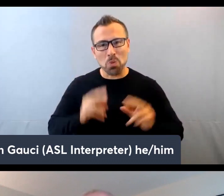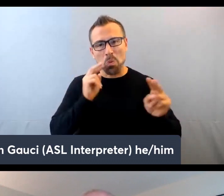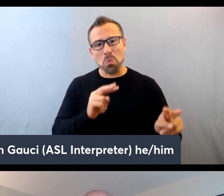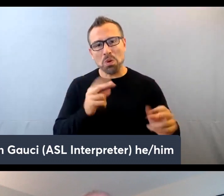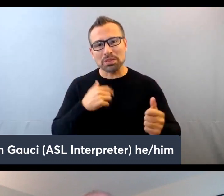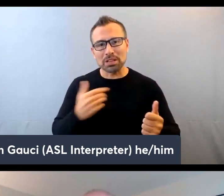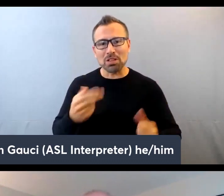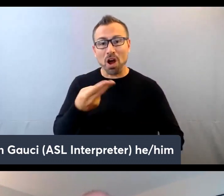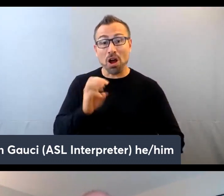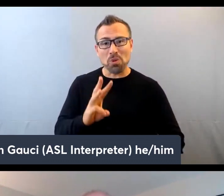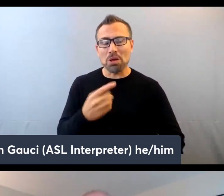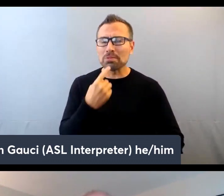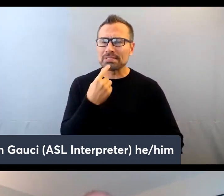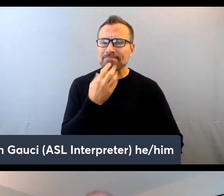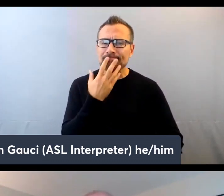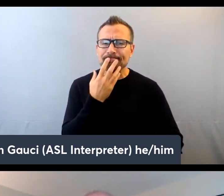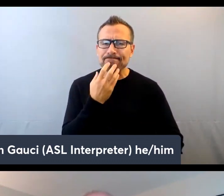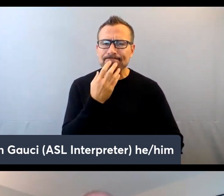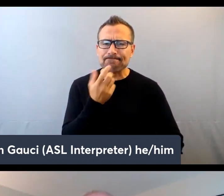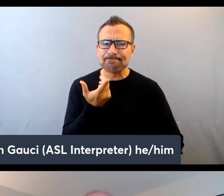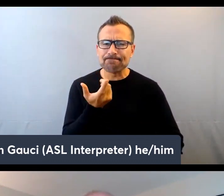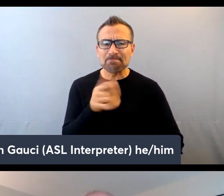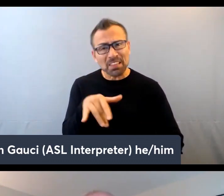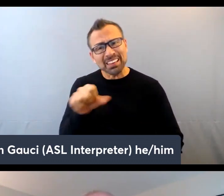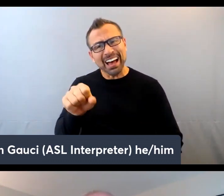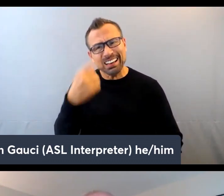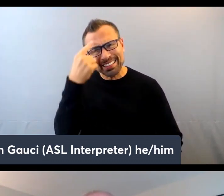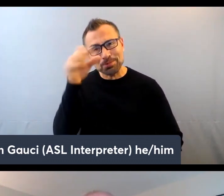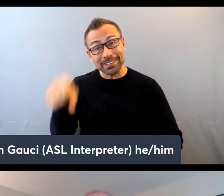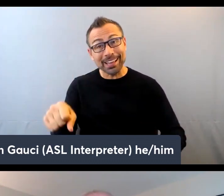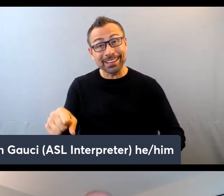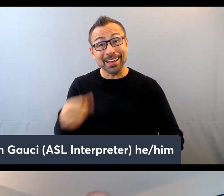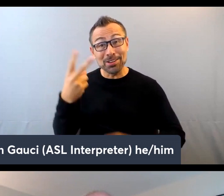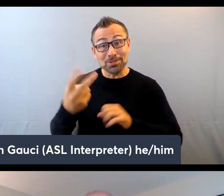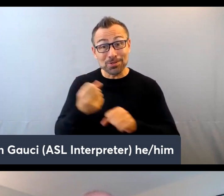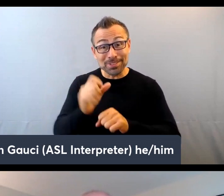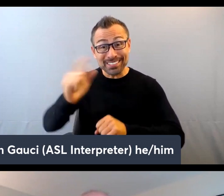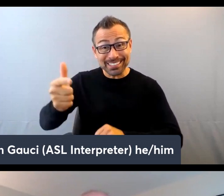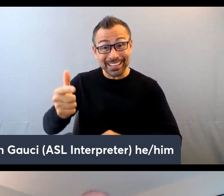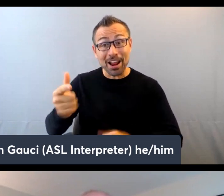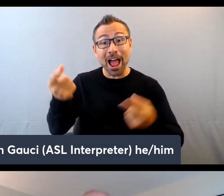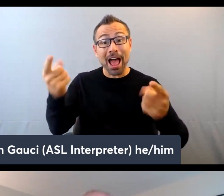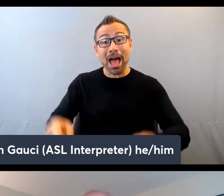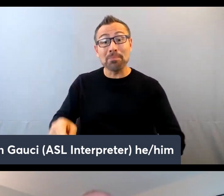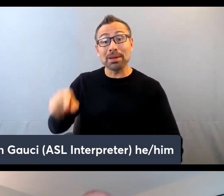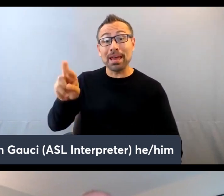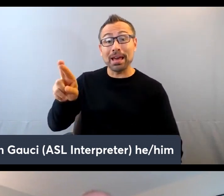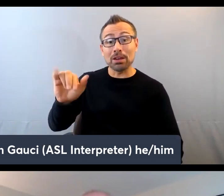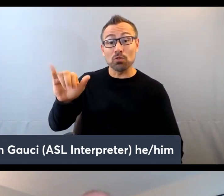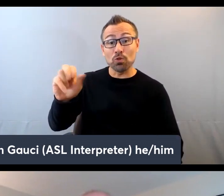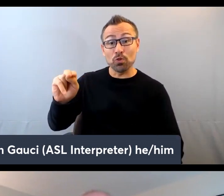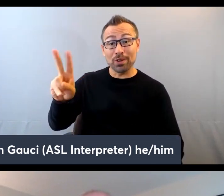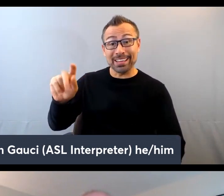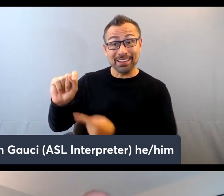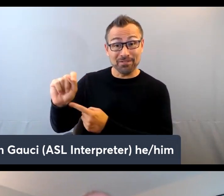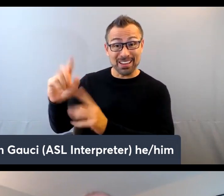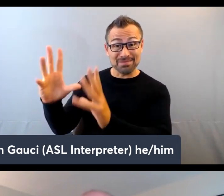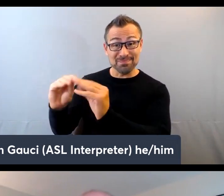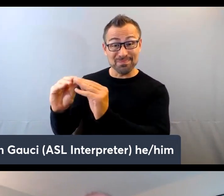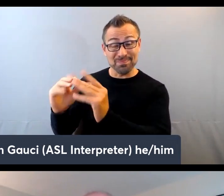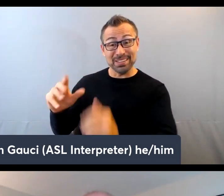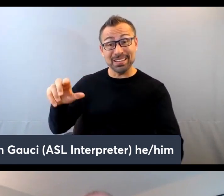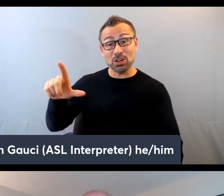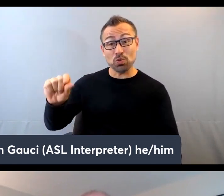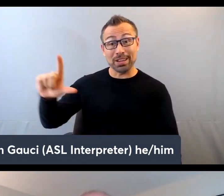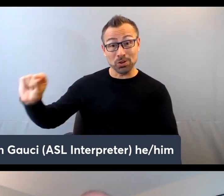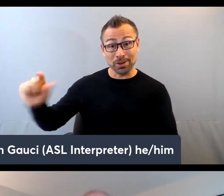yeah, I think we can do this. And a couple of years later at reInvent 2020, we announced our first EC2 Mac